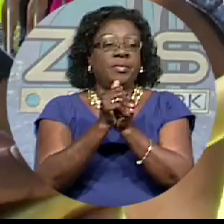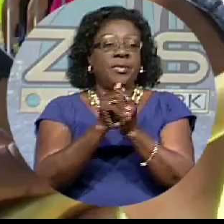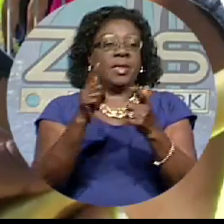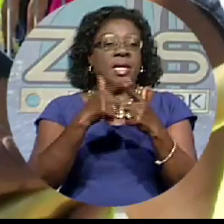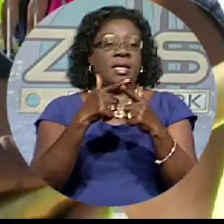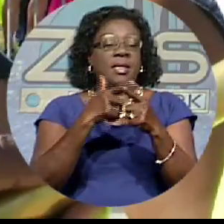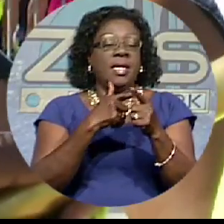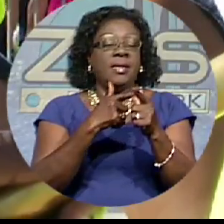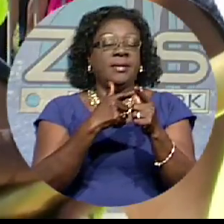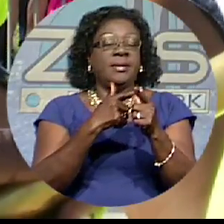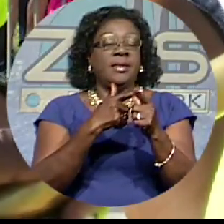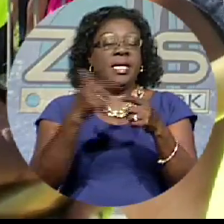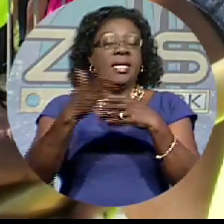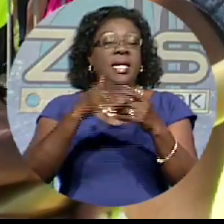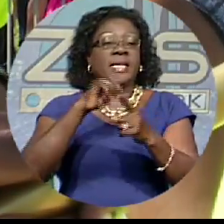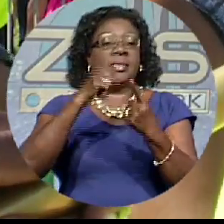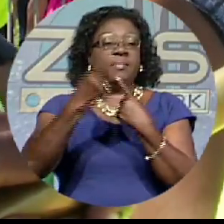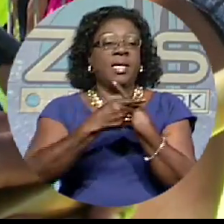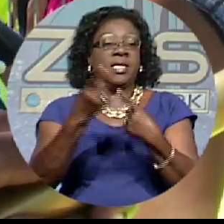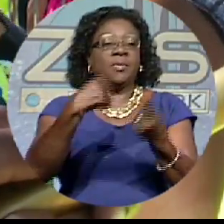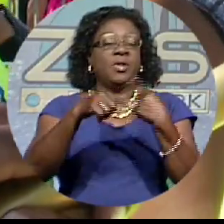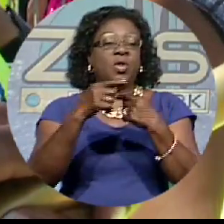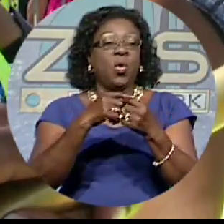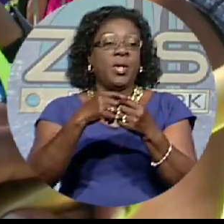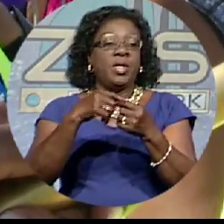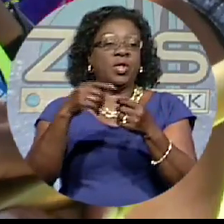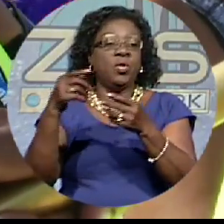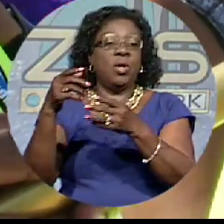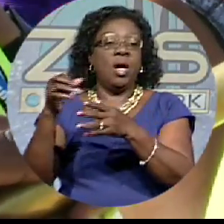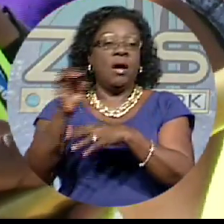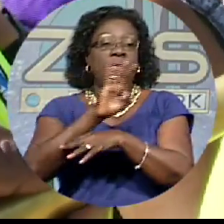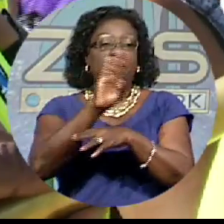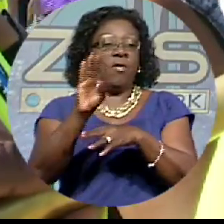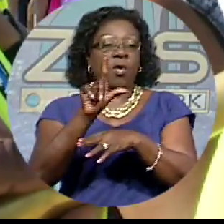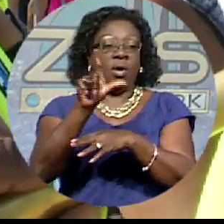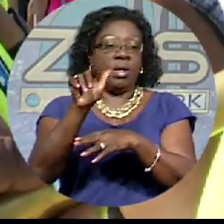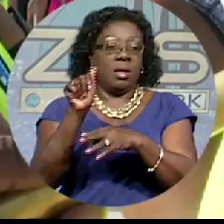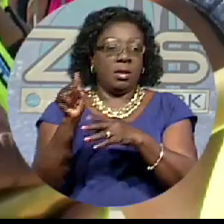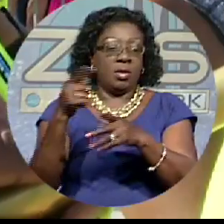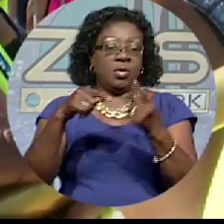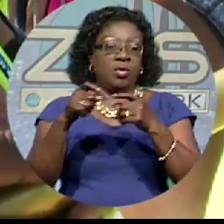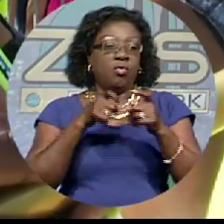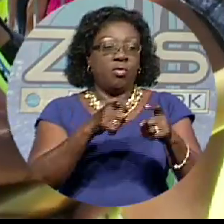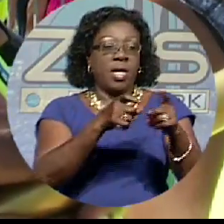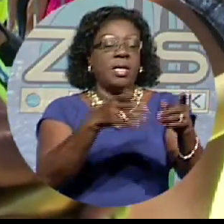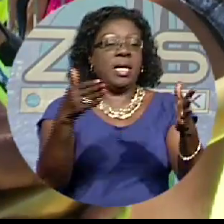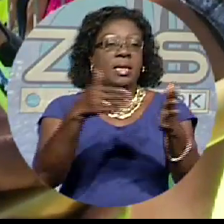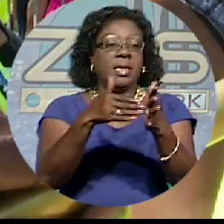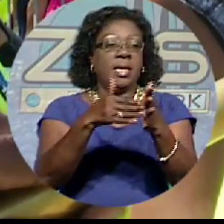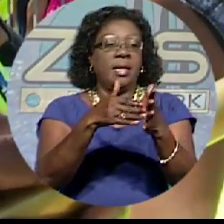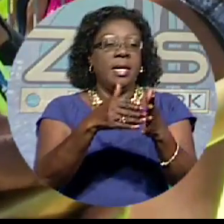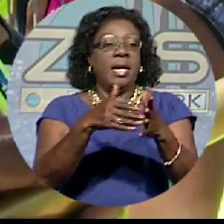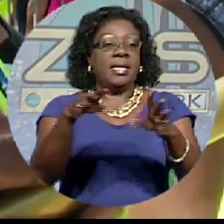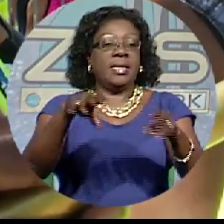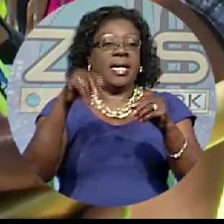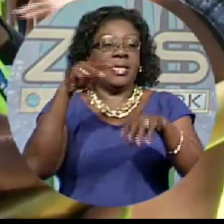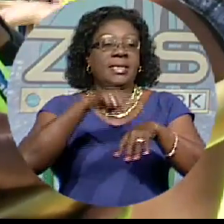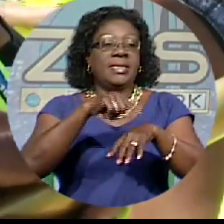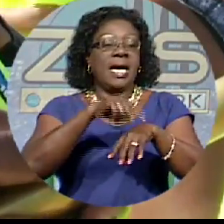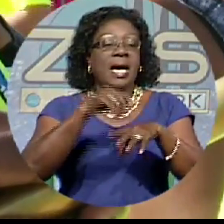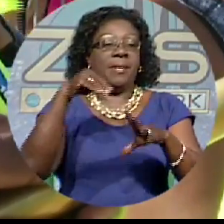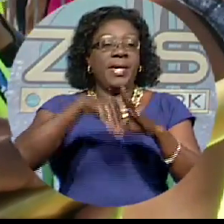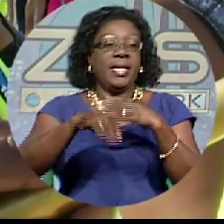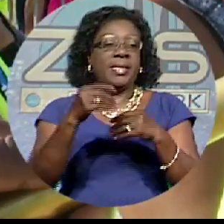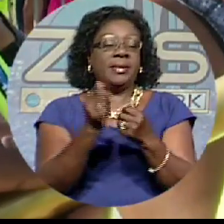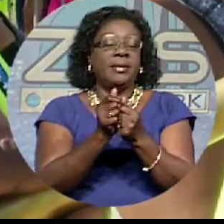then next month I'm supposed to be going to Jacksonville to do the Jacksonville Marathon and try to get my time in to see what time I need